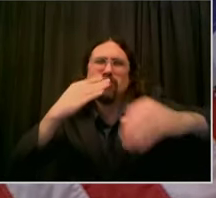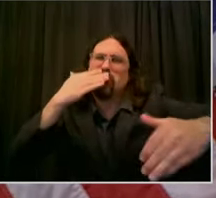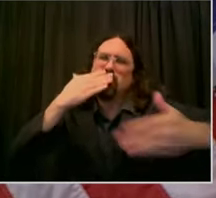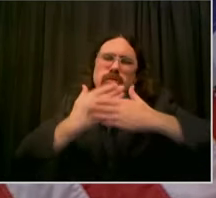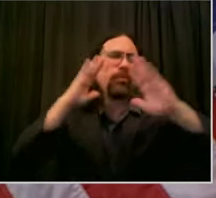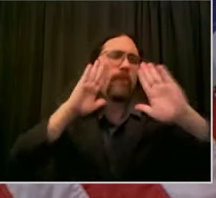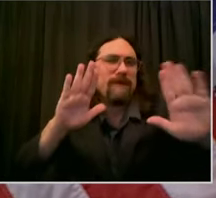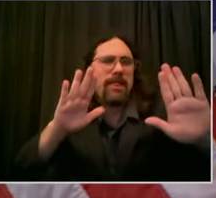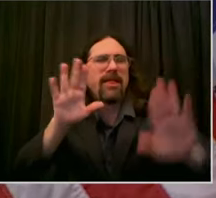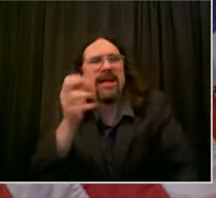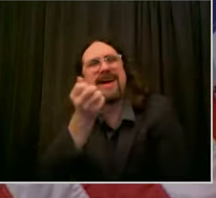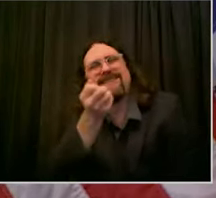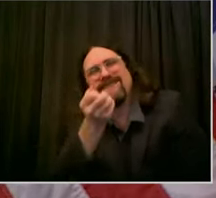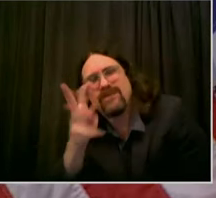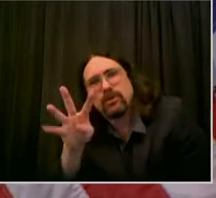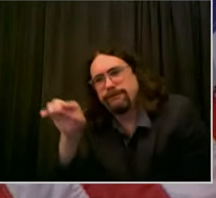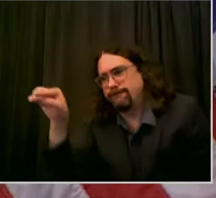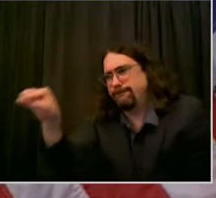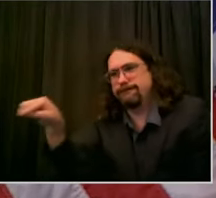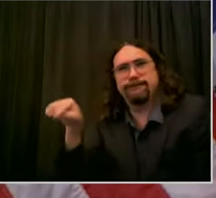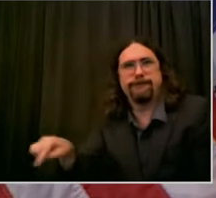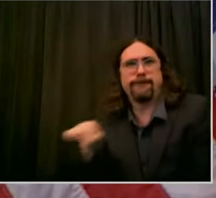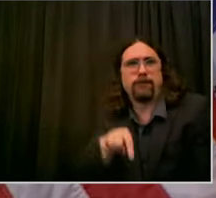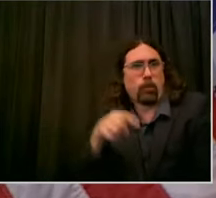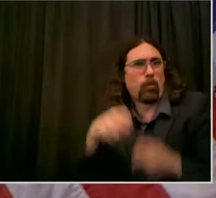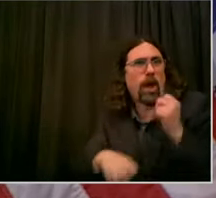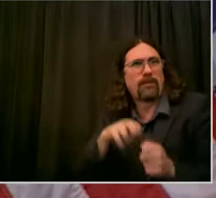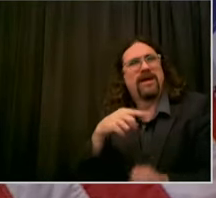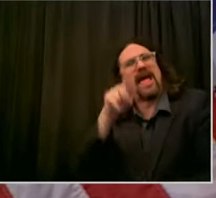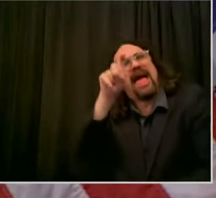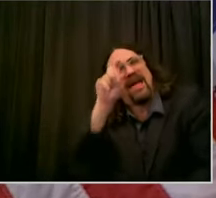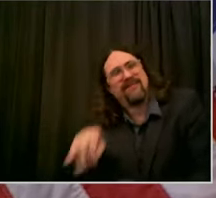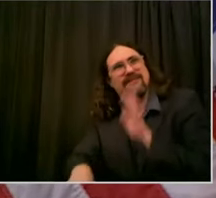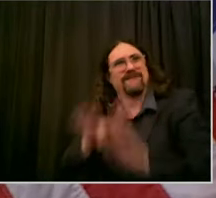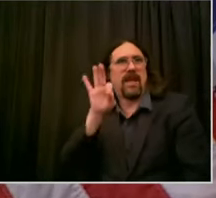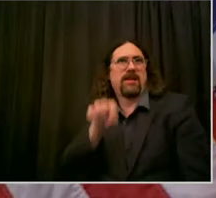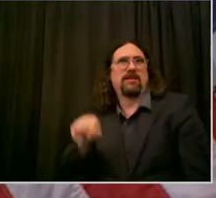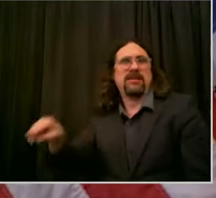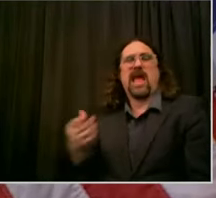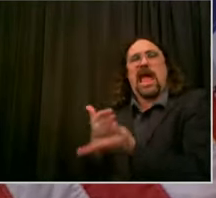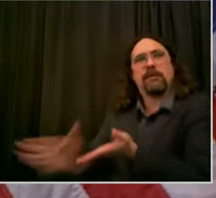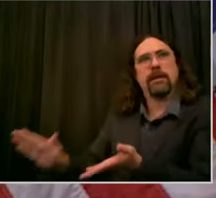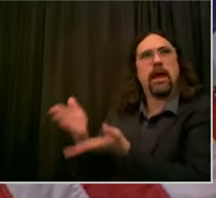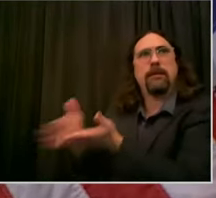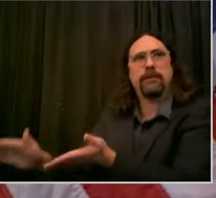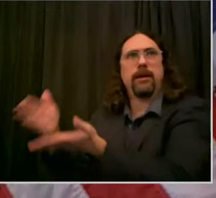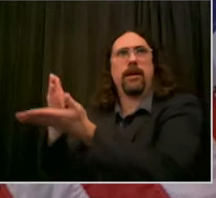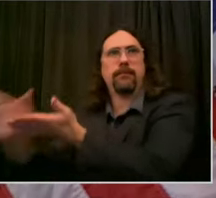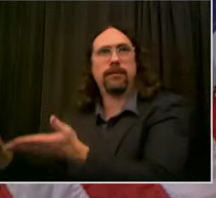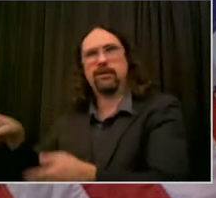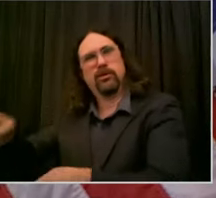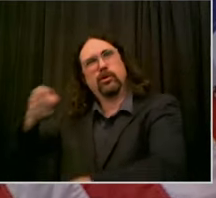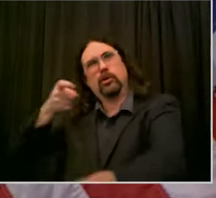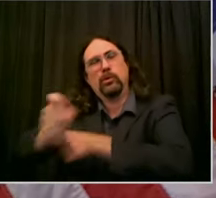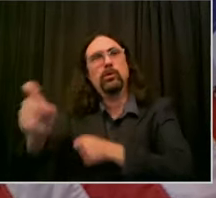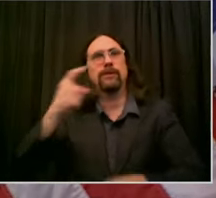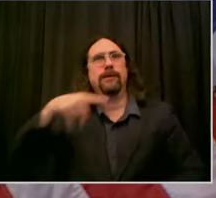my mind. And as we do that, plus the commissioner's vision of youth policing, which again, respectfully,